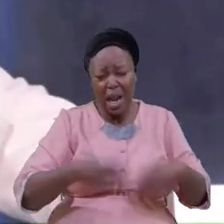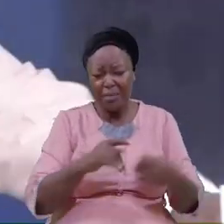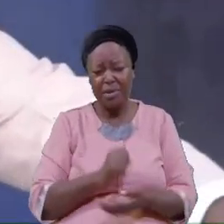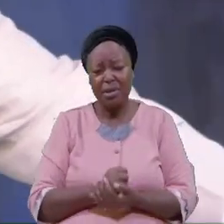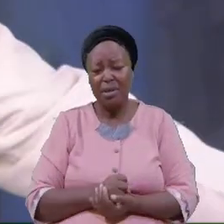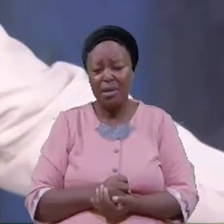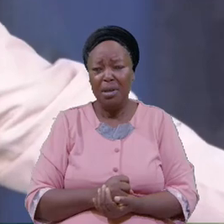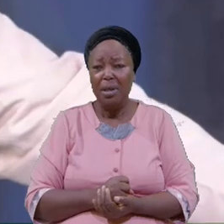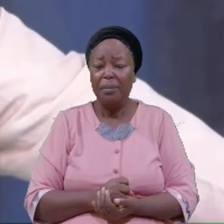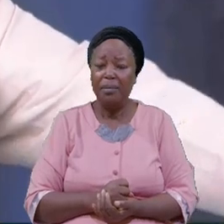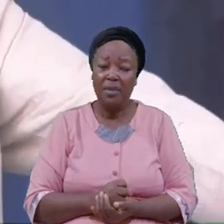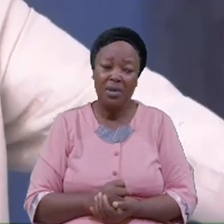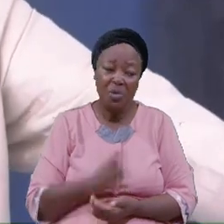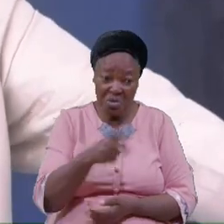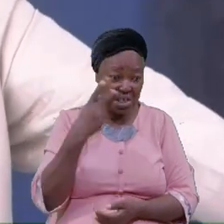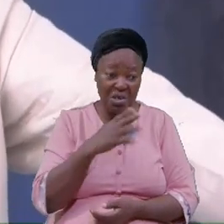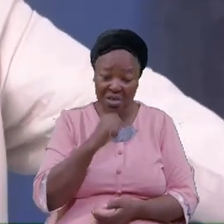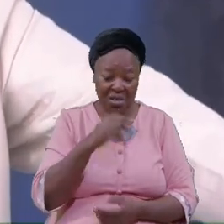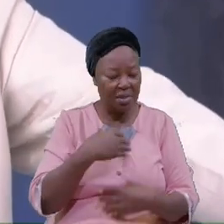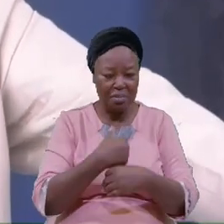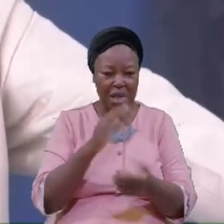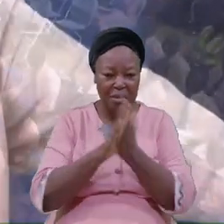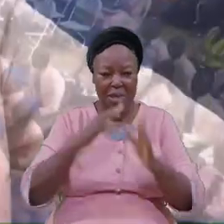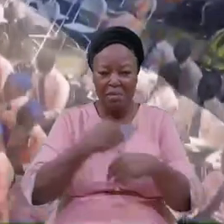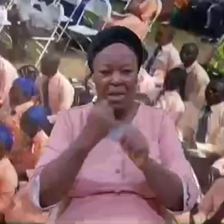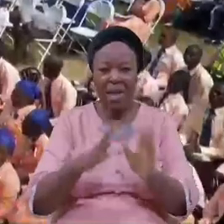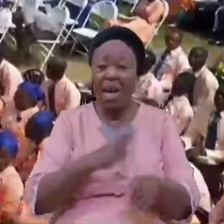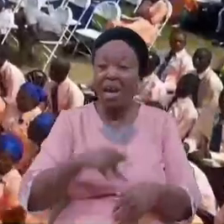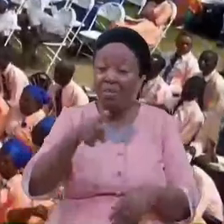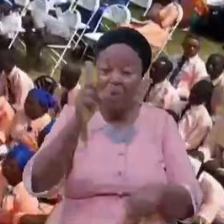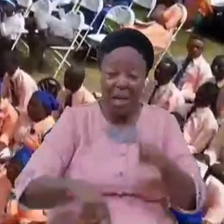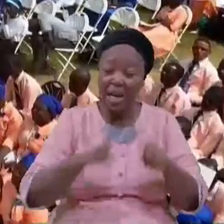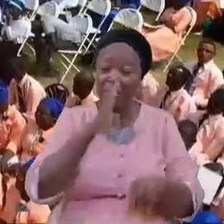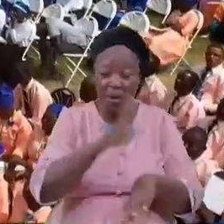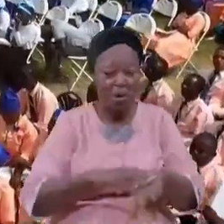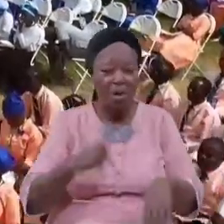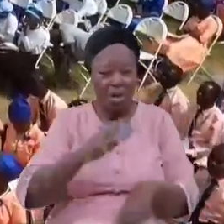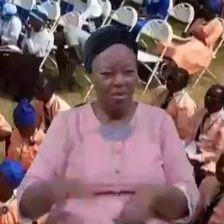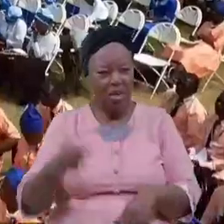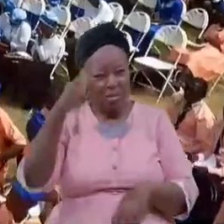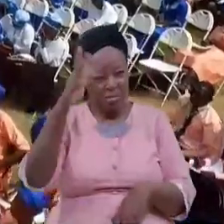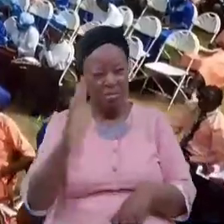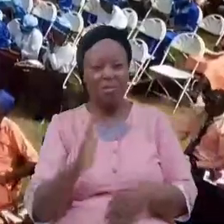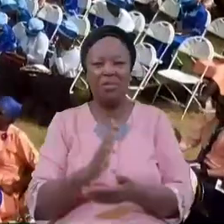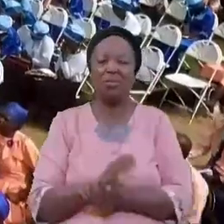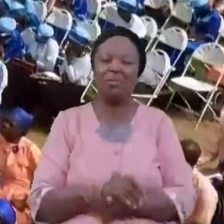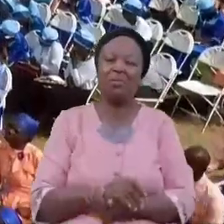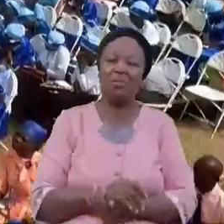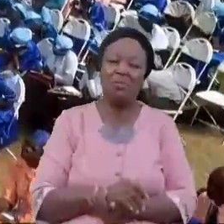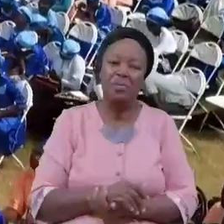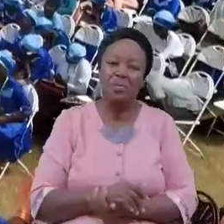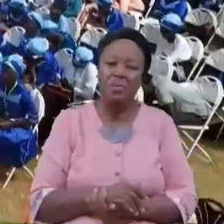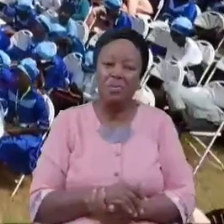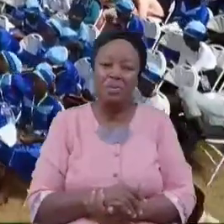you're not a peacemaker, and you cannot be called the child of God. Ah, c'est pourquoi il te traite comme il veut. Les hommes d'aujourd'hui, il faut